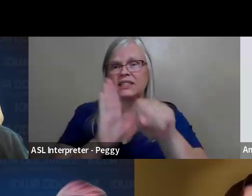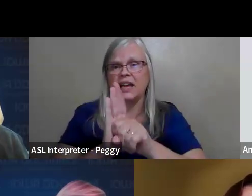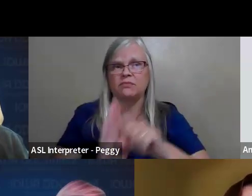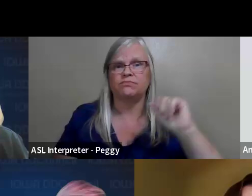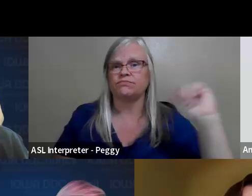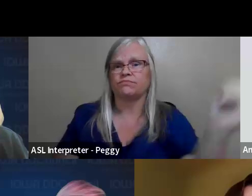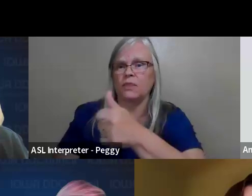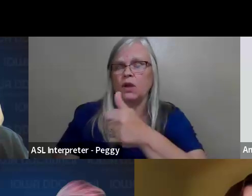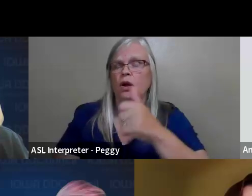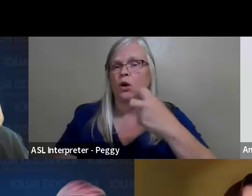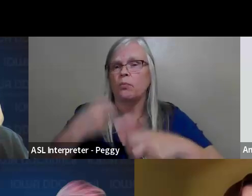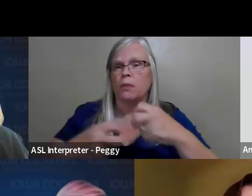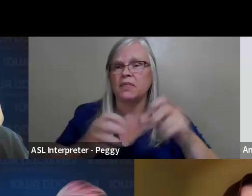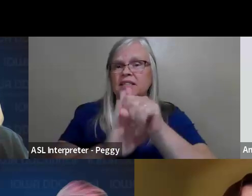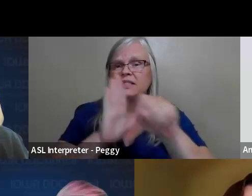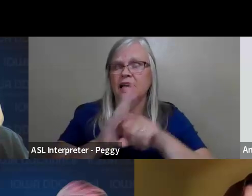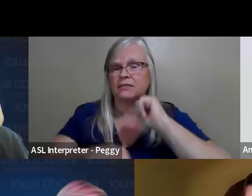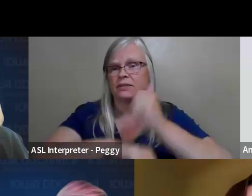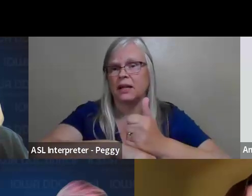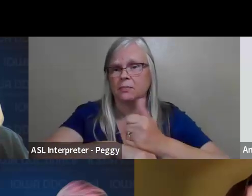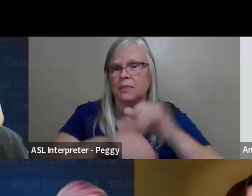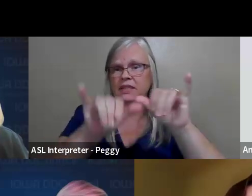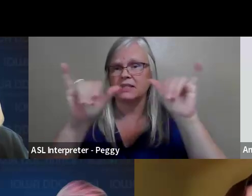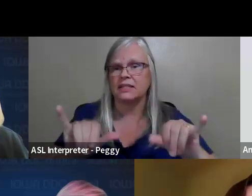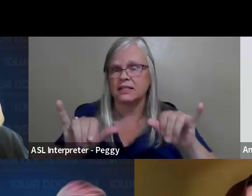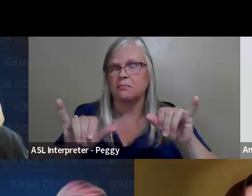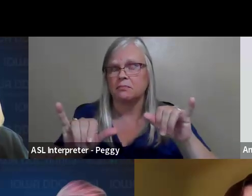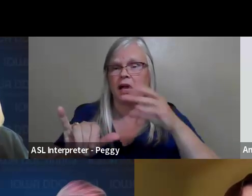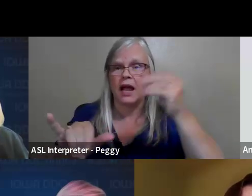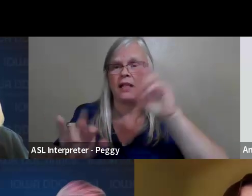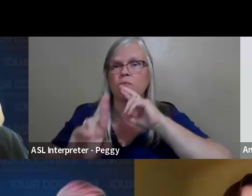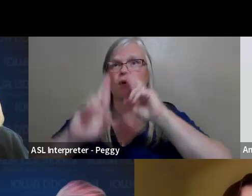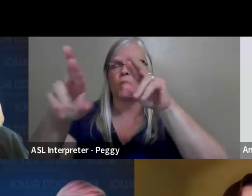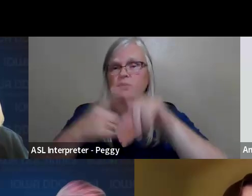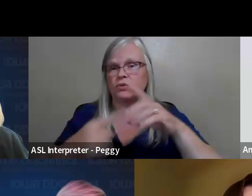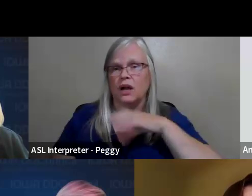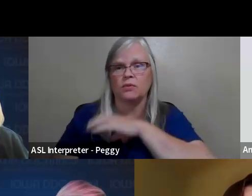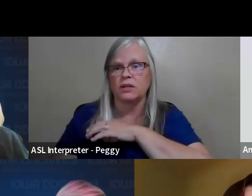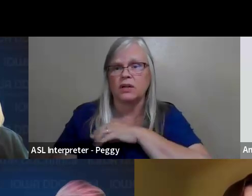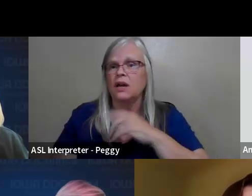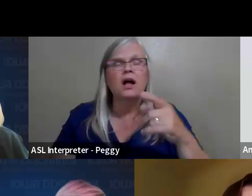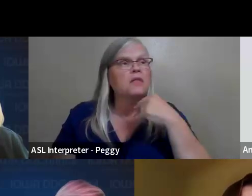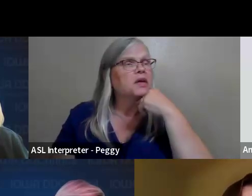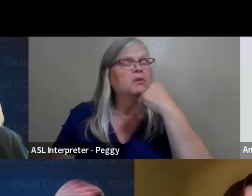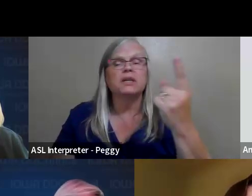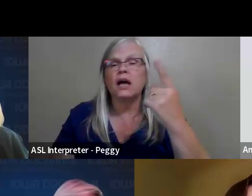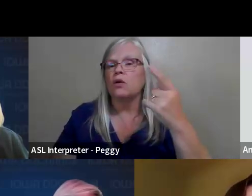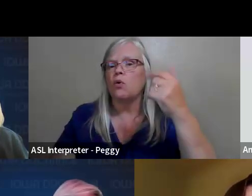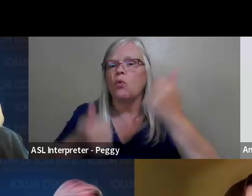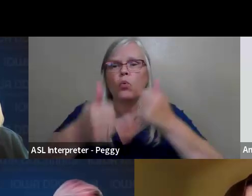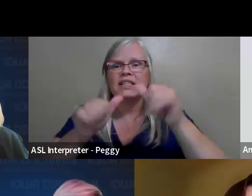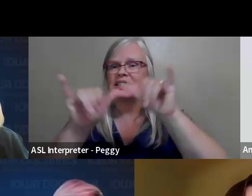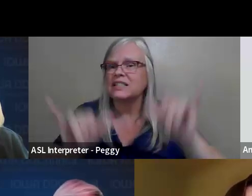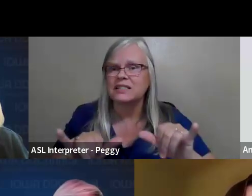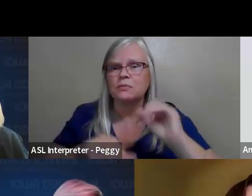All the states have to implement their own system and then report to us. They're not telling the states what system they have to implement. They're not telling